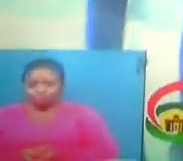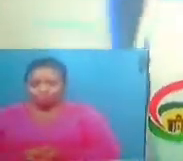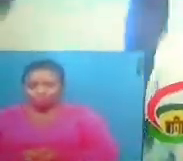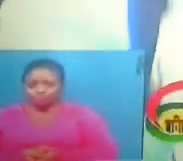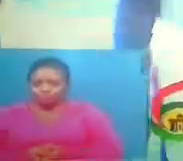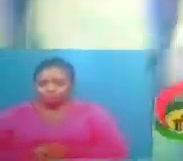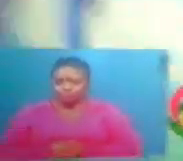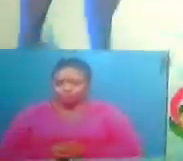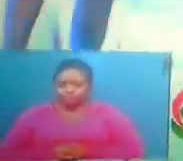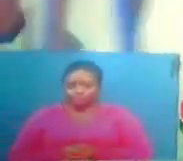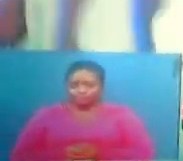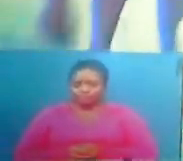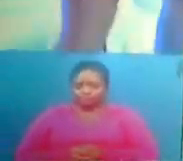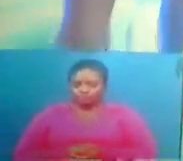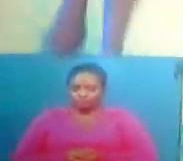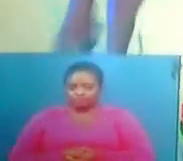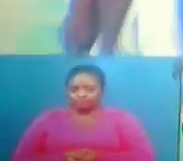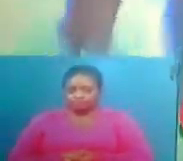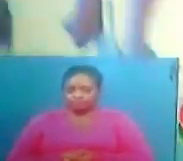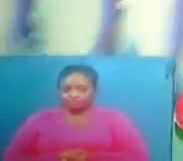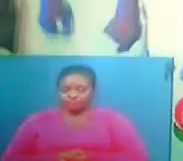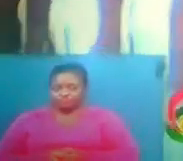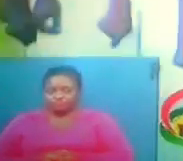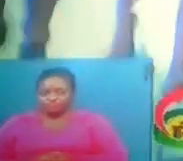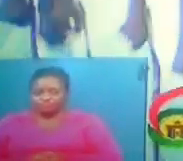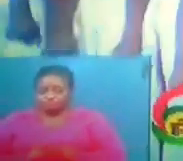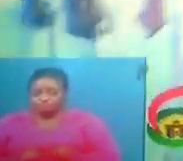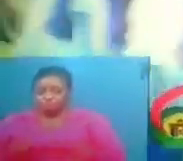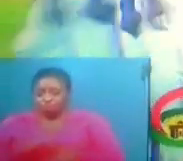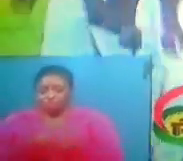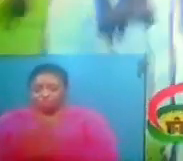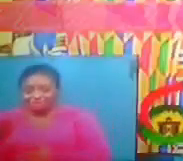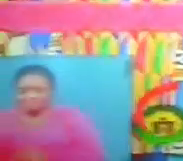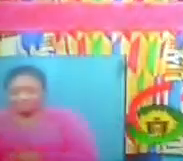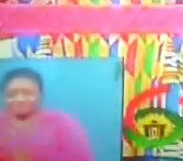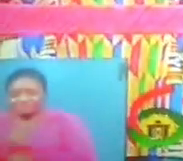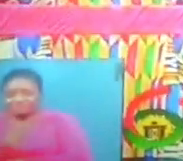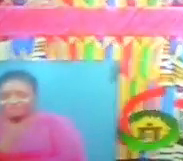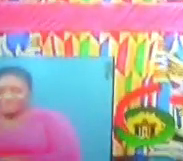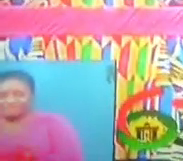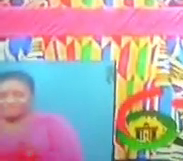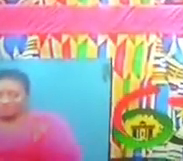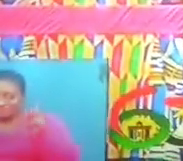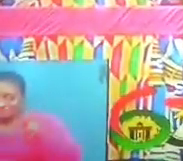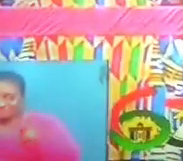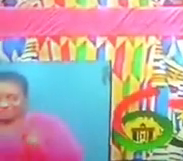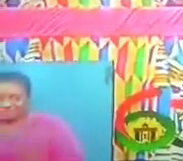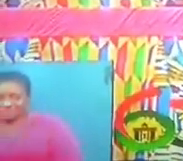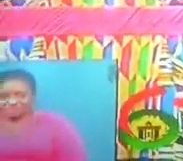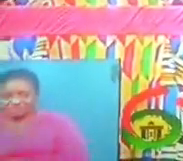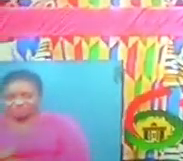for. Exactly. You may have to take part in some of these, especially if you are physical